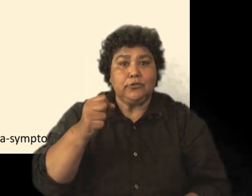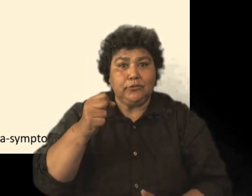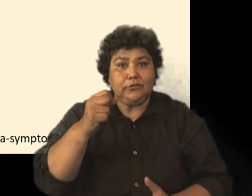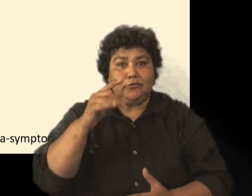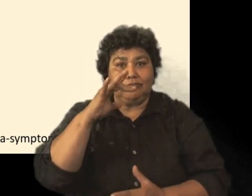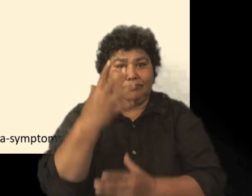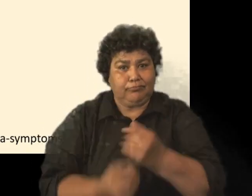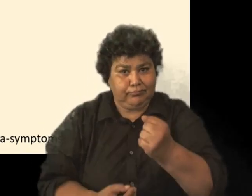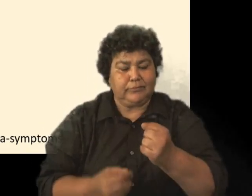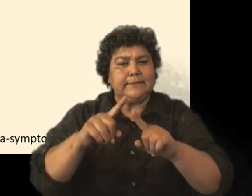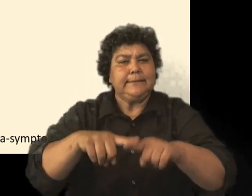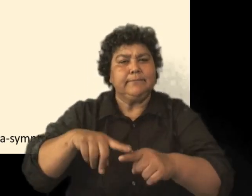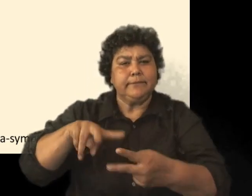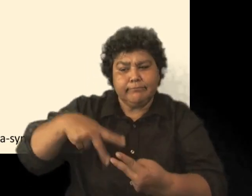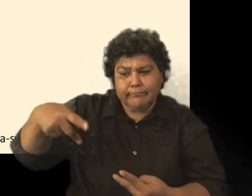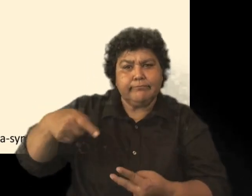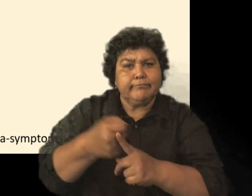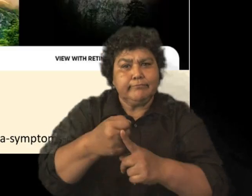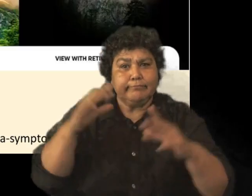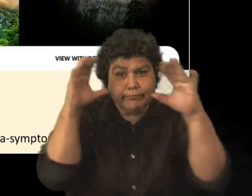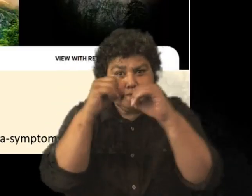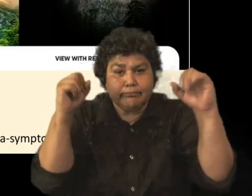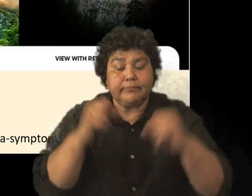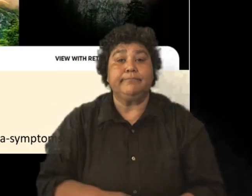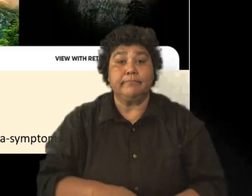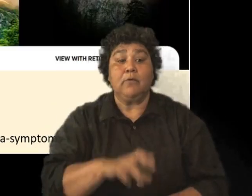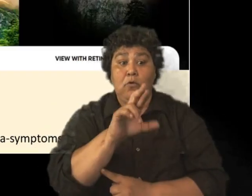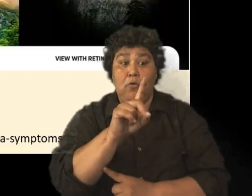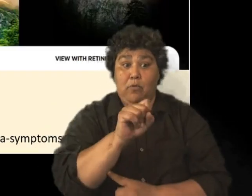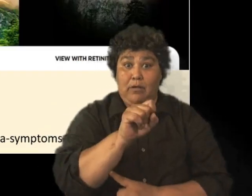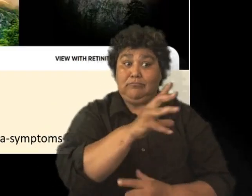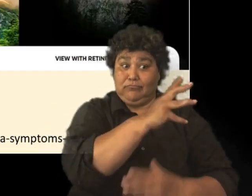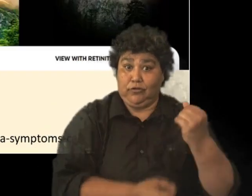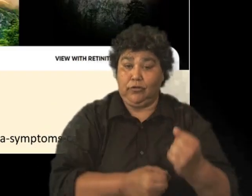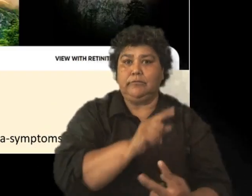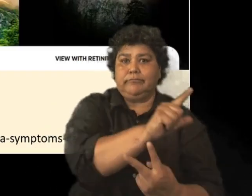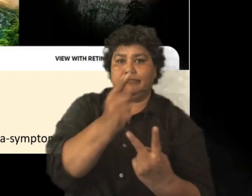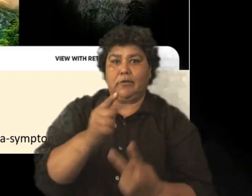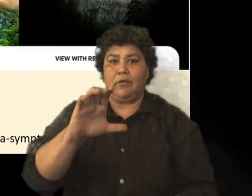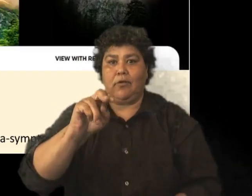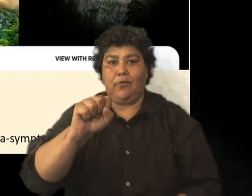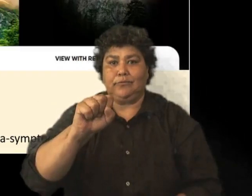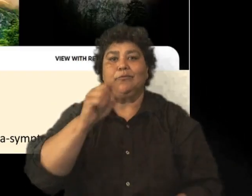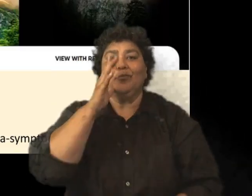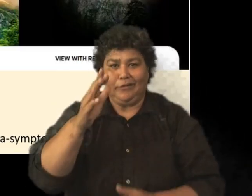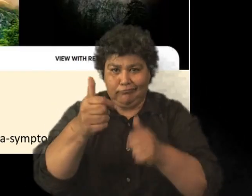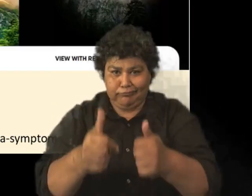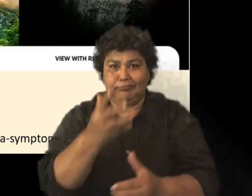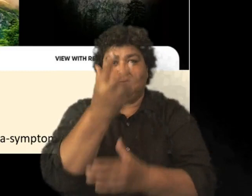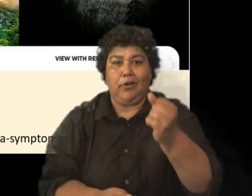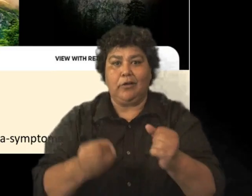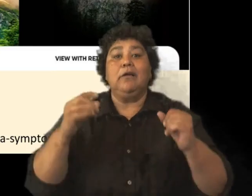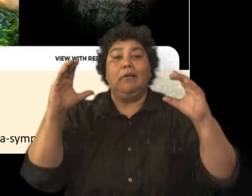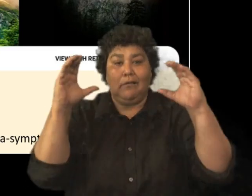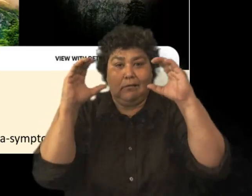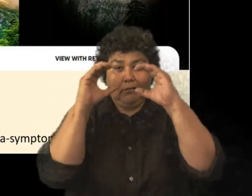gradually die, resulting in slowly progressive constriction of the peripheral vision occurring over